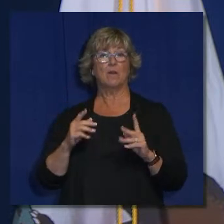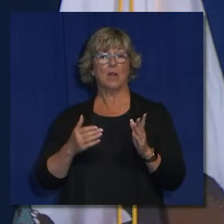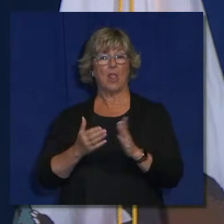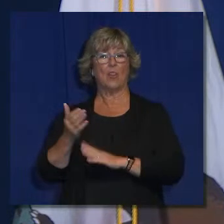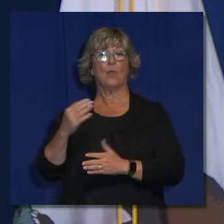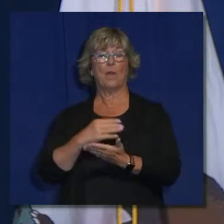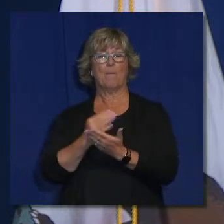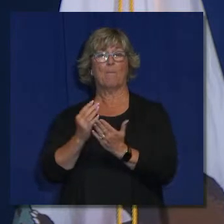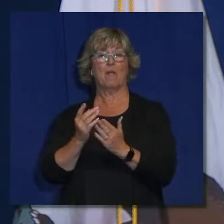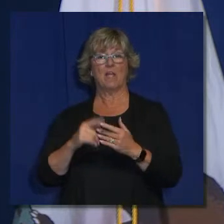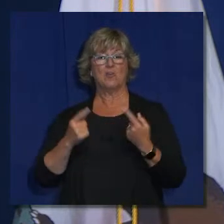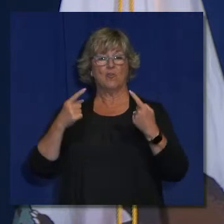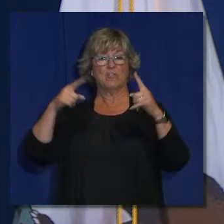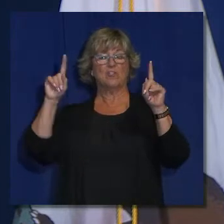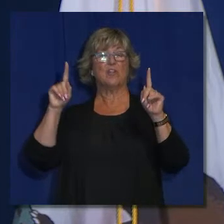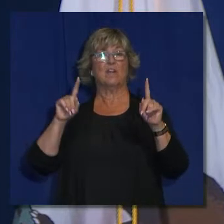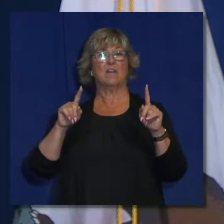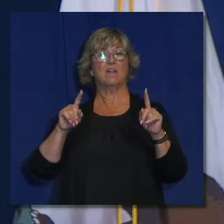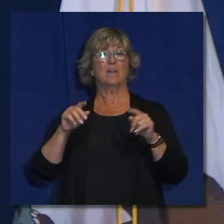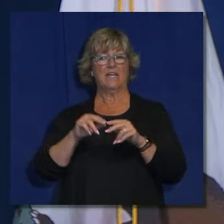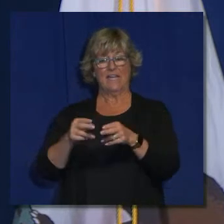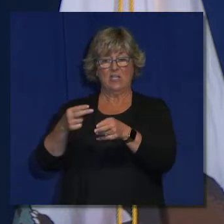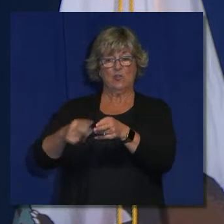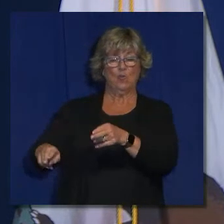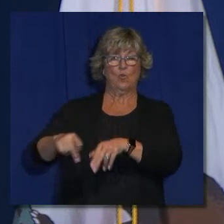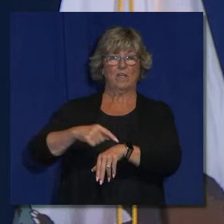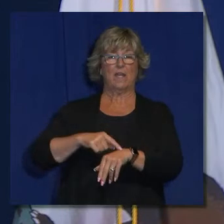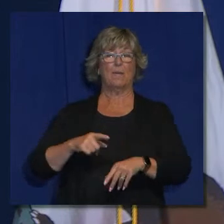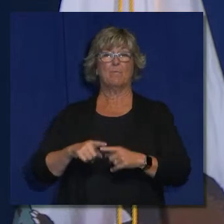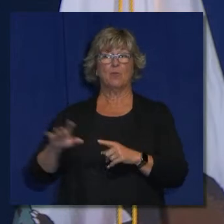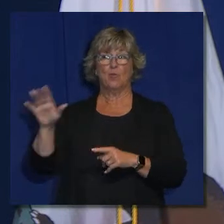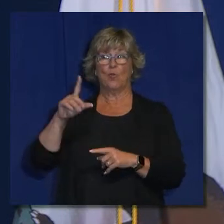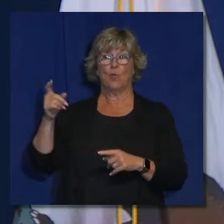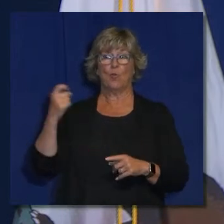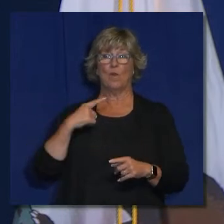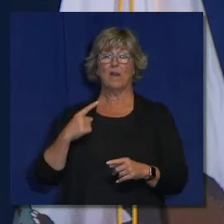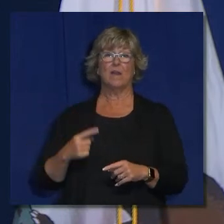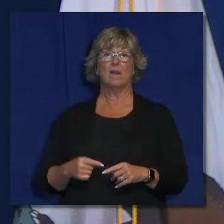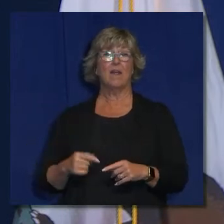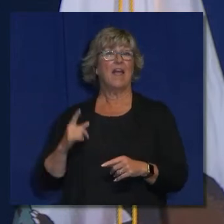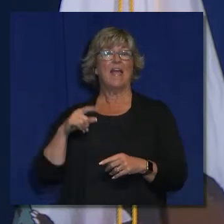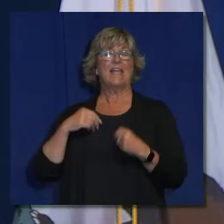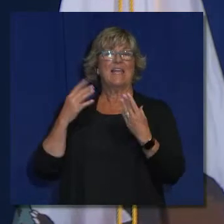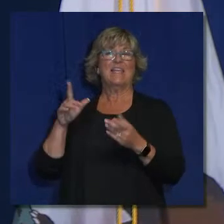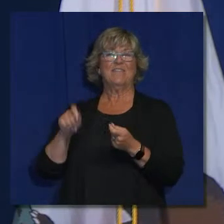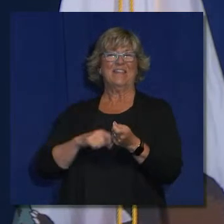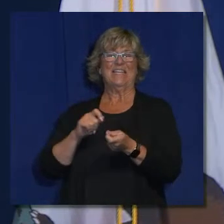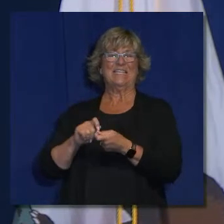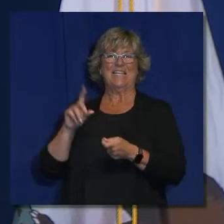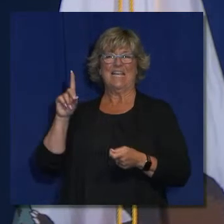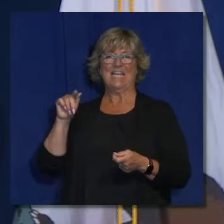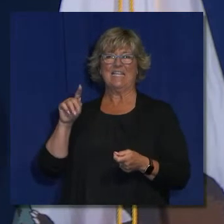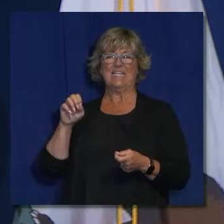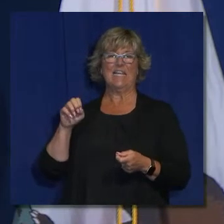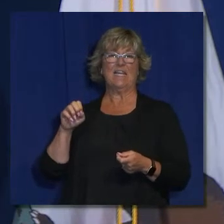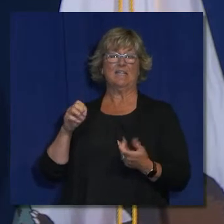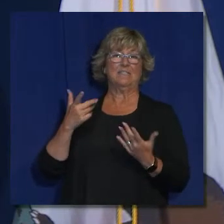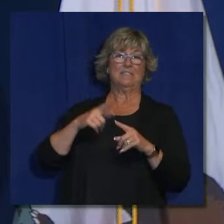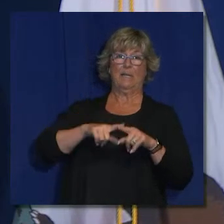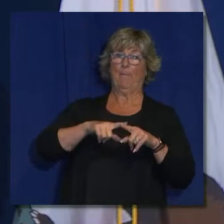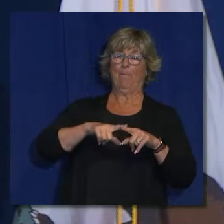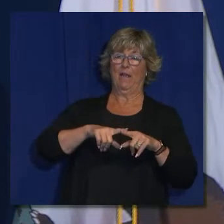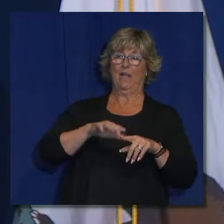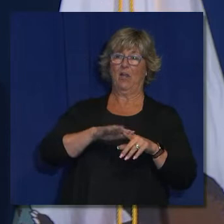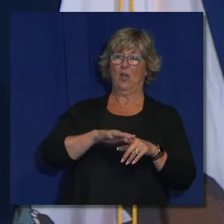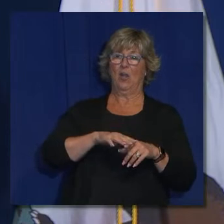budget process to achieve this goal in relatively short order, to your question. Now, I can't give you the exact date because it's subject to